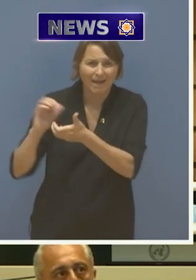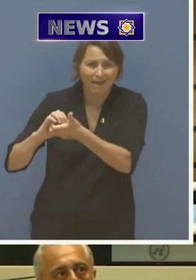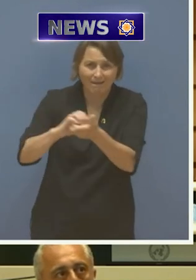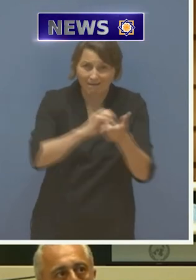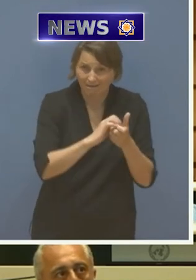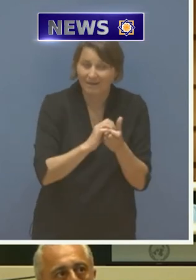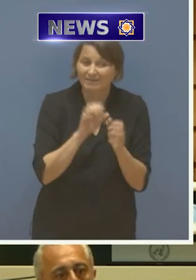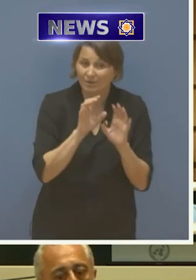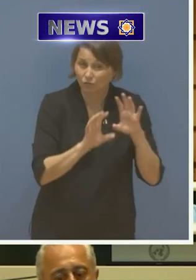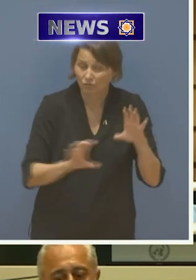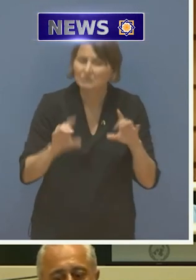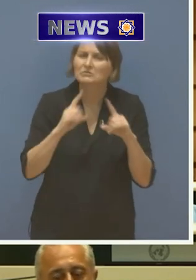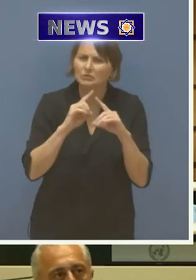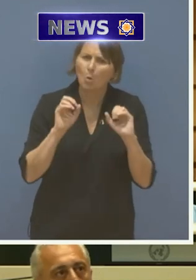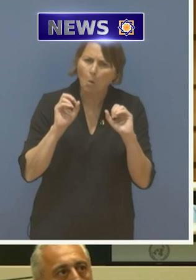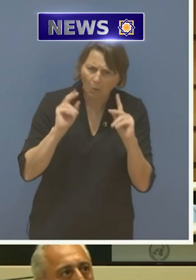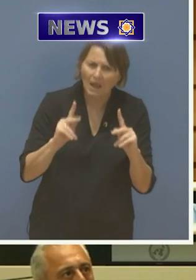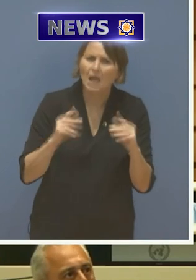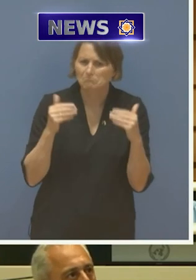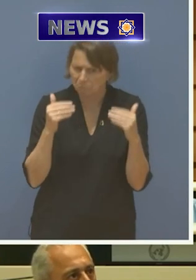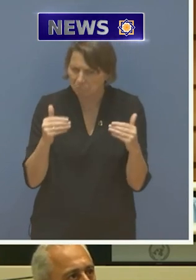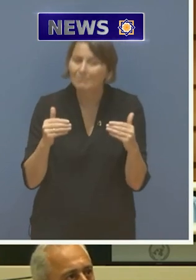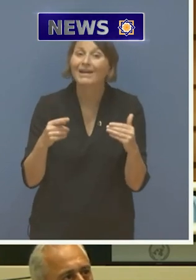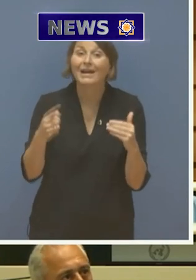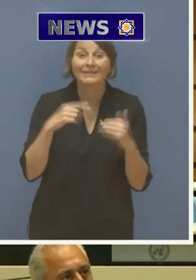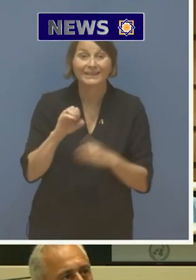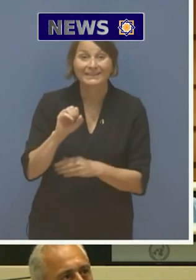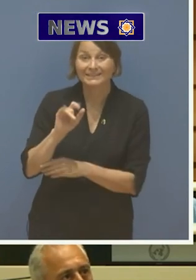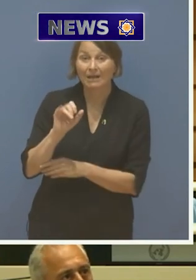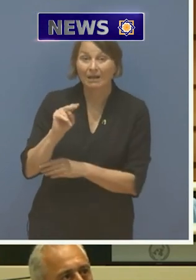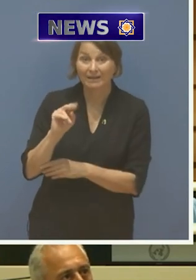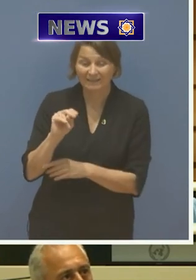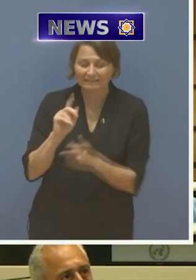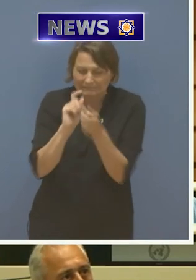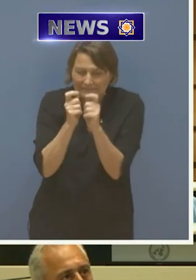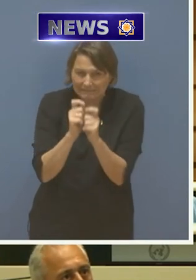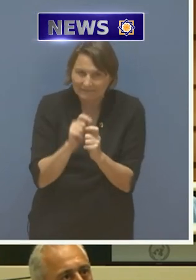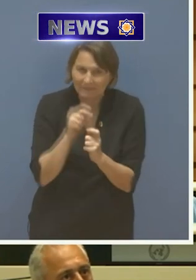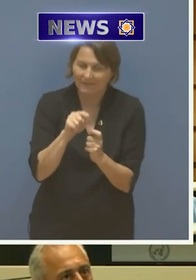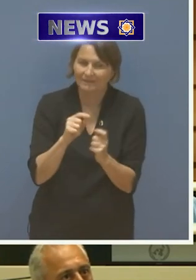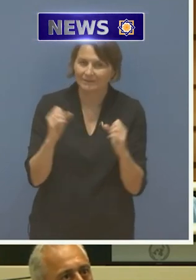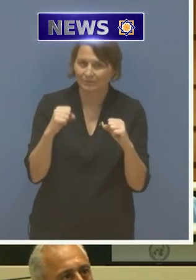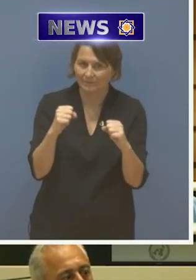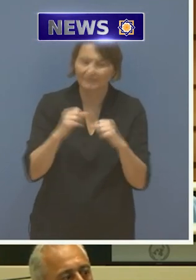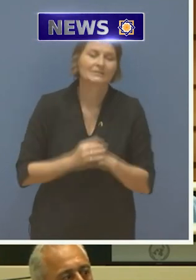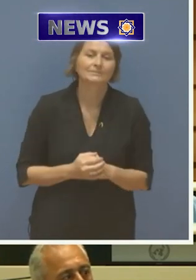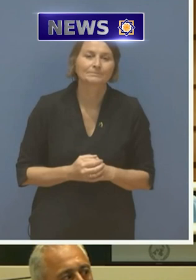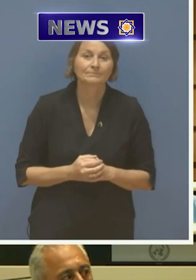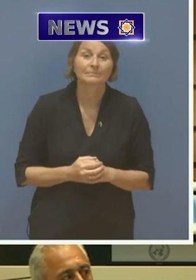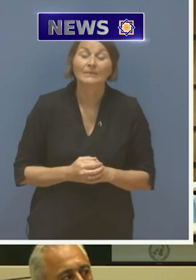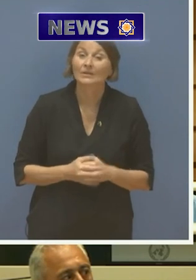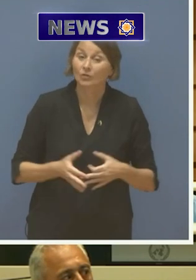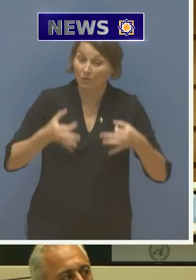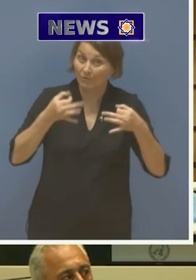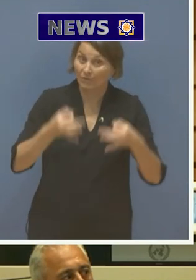established Armenia's Western border. It was in this capacity that the Armenian delegation of 1920 signed the Treaty of